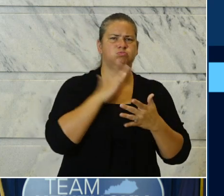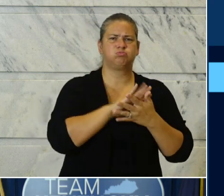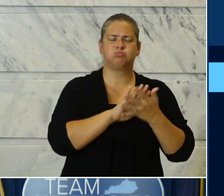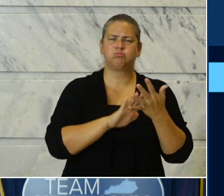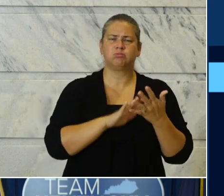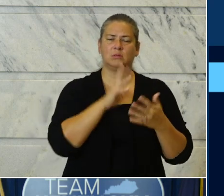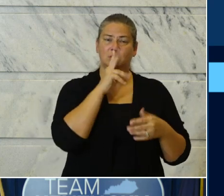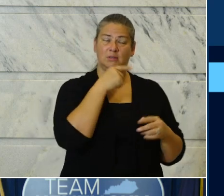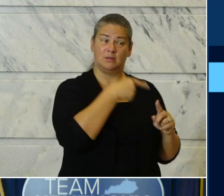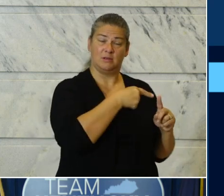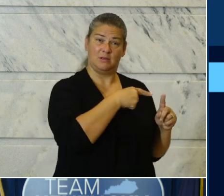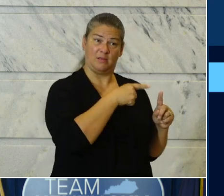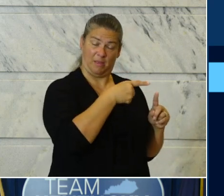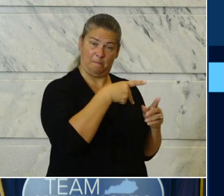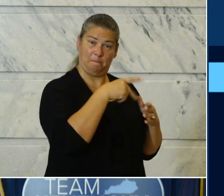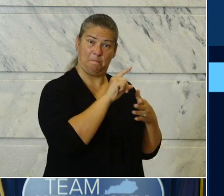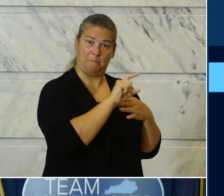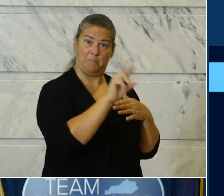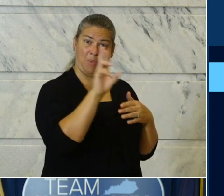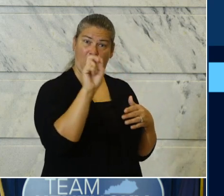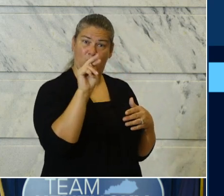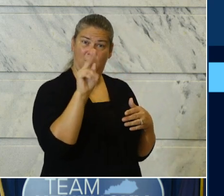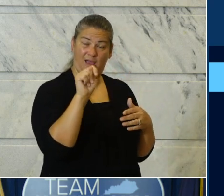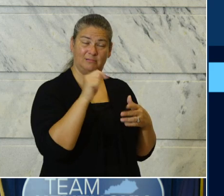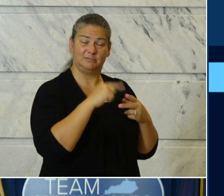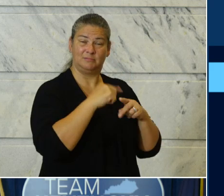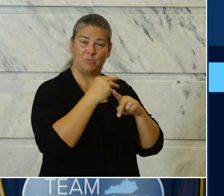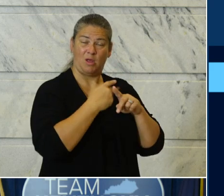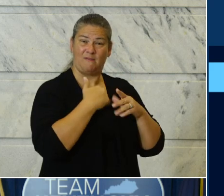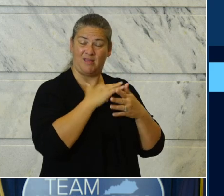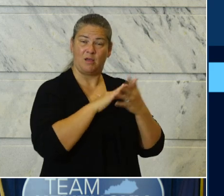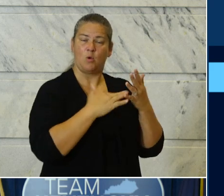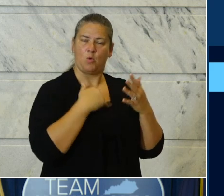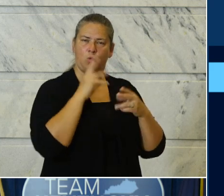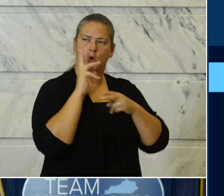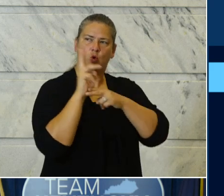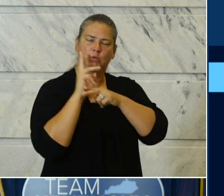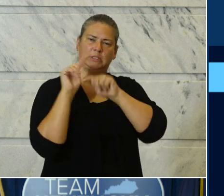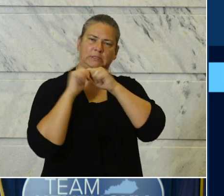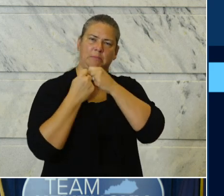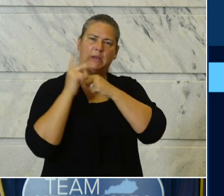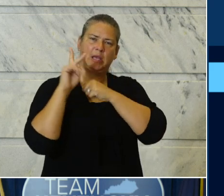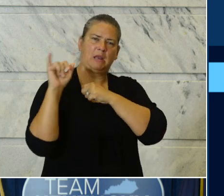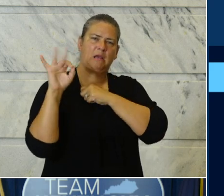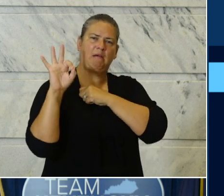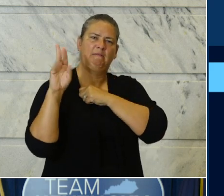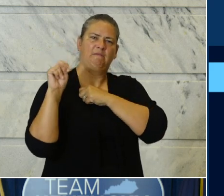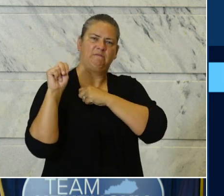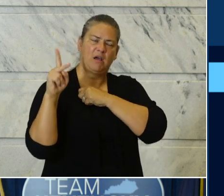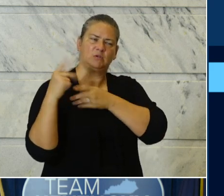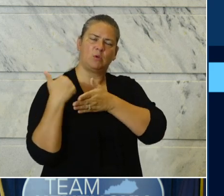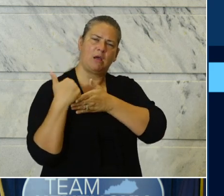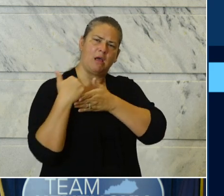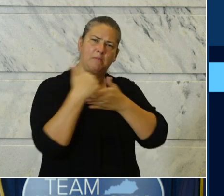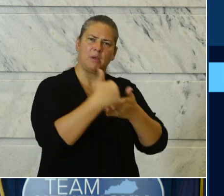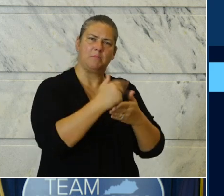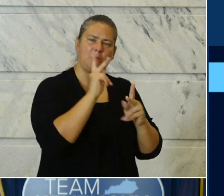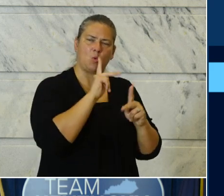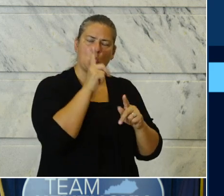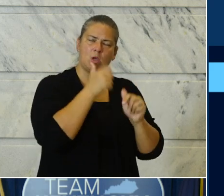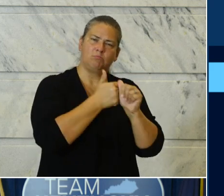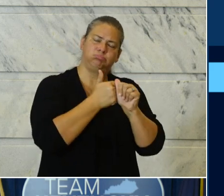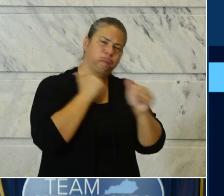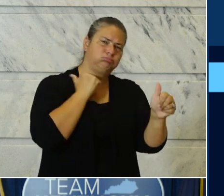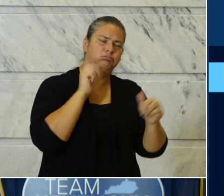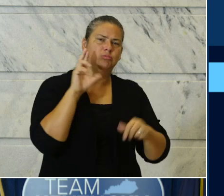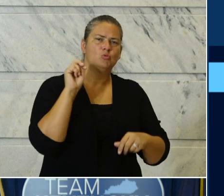rent already paid out. And remember, we're going to be using more of this Team Kentucky Fund to help those that have gotten really far behind in their